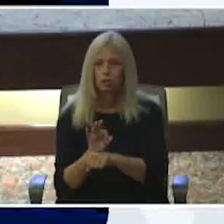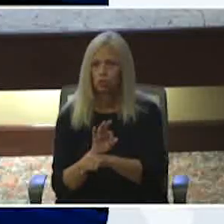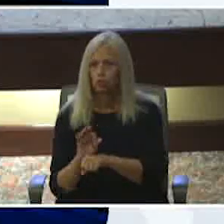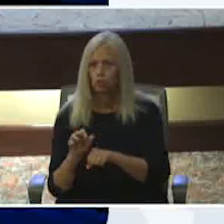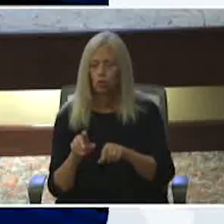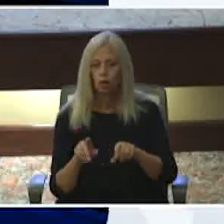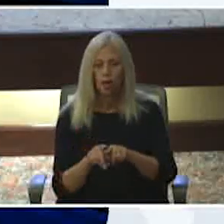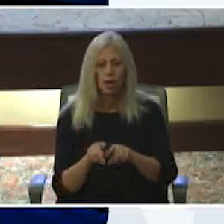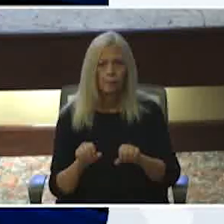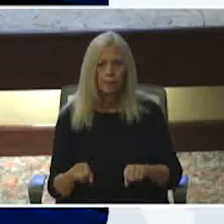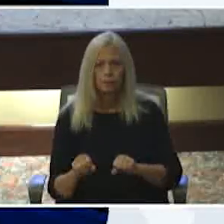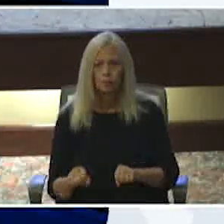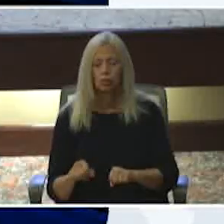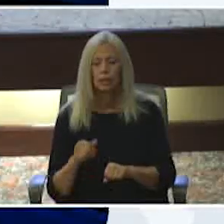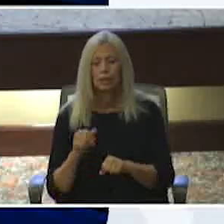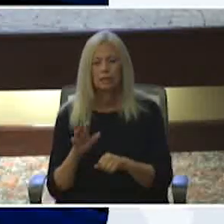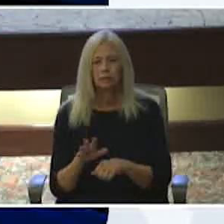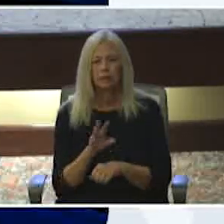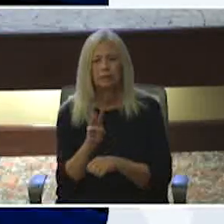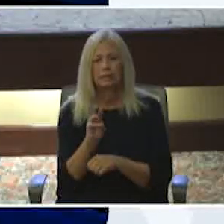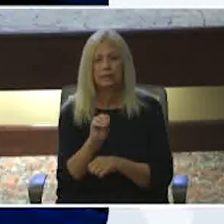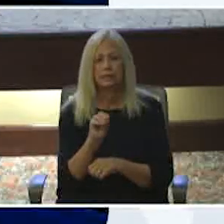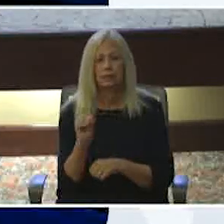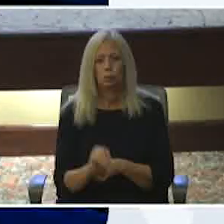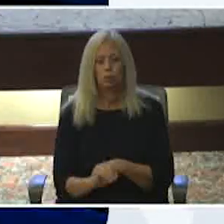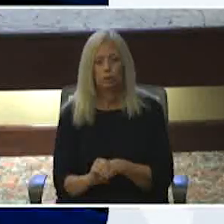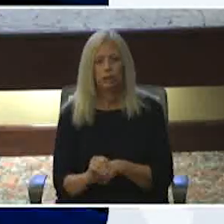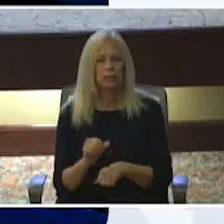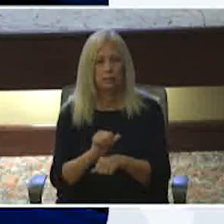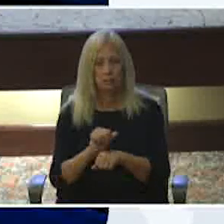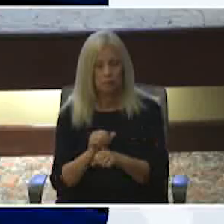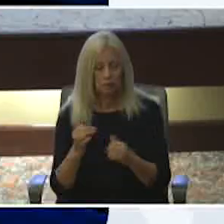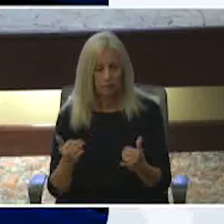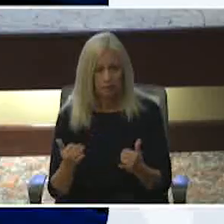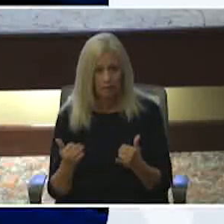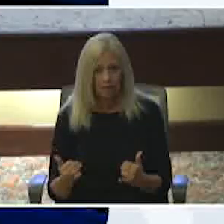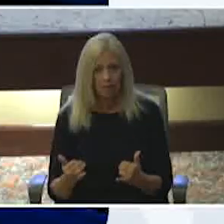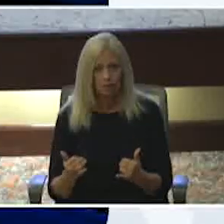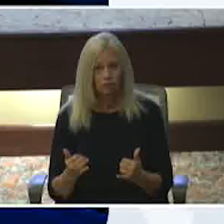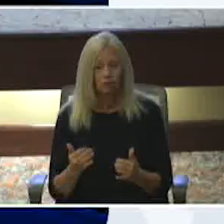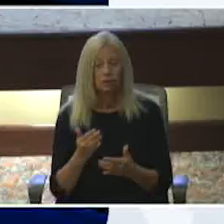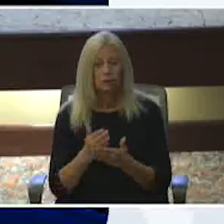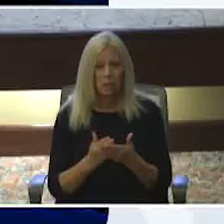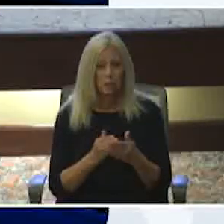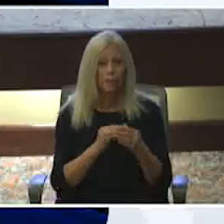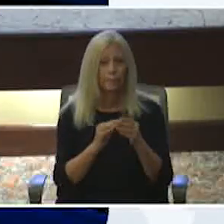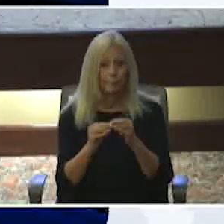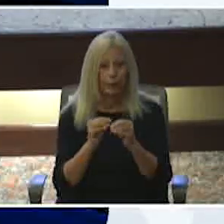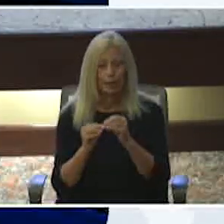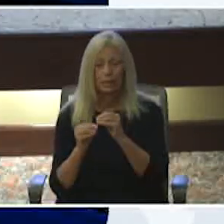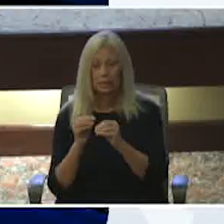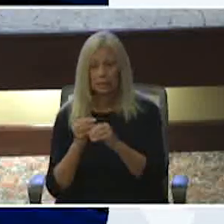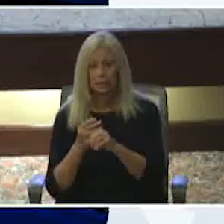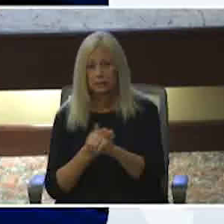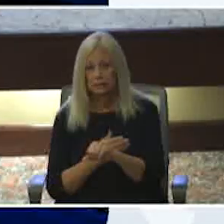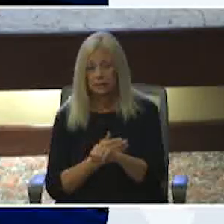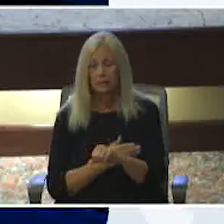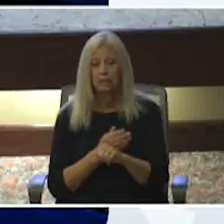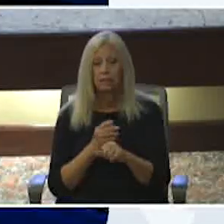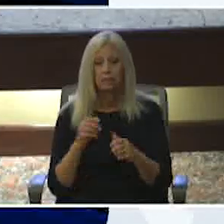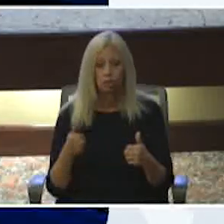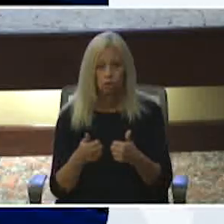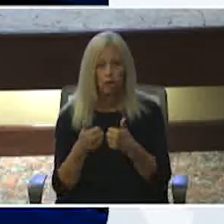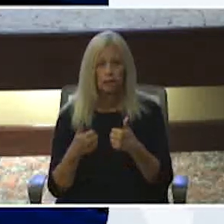got about 60% operable at the moment. There are definitely some maintenance challenges and equipment requirements